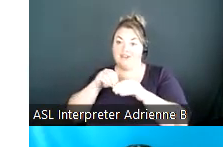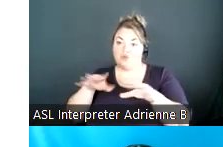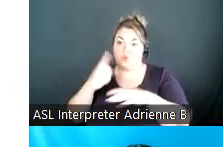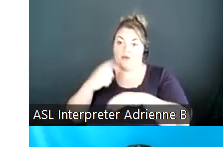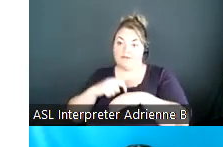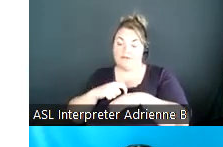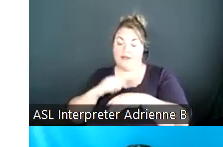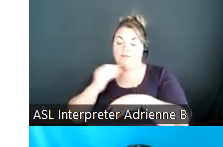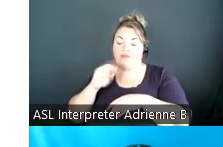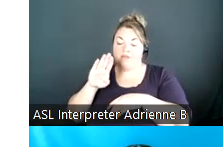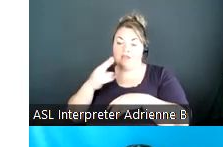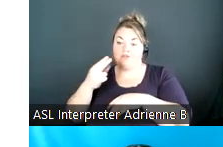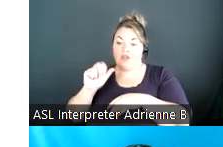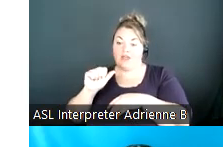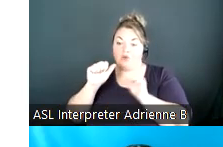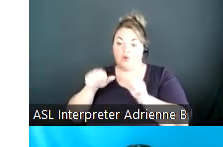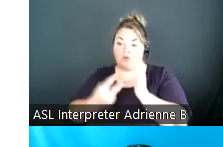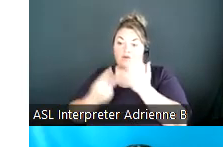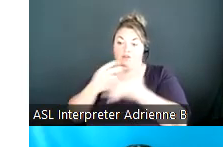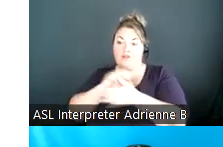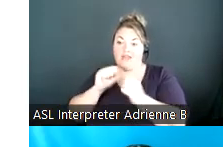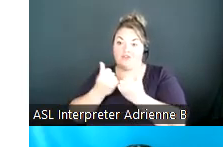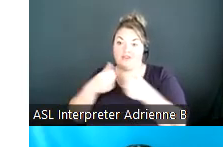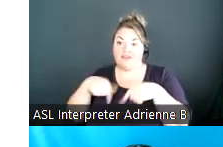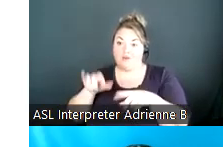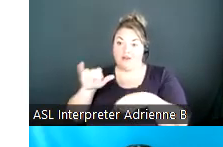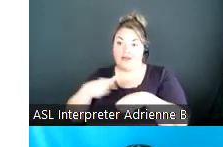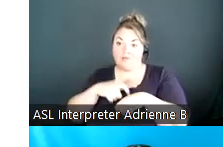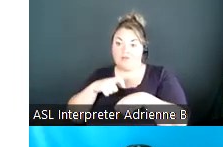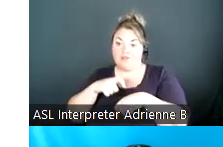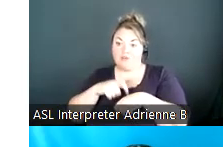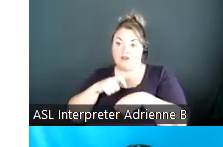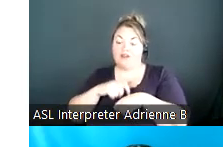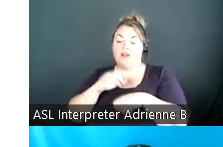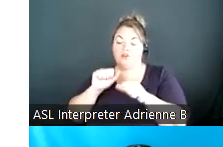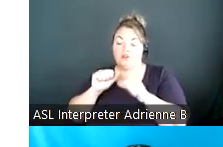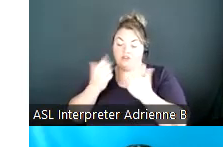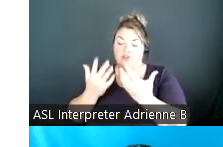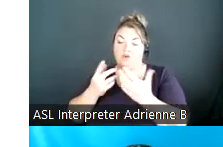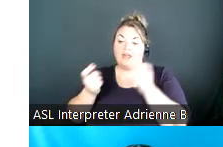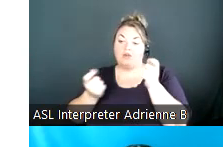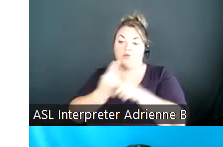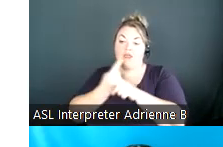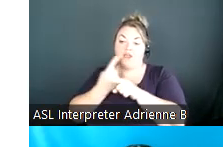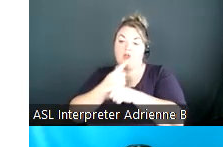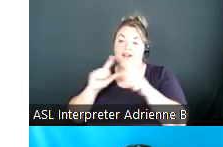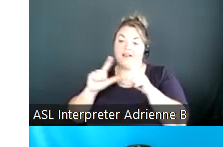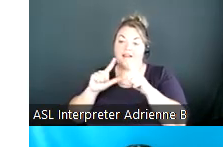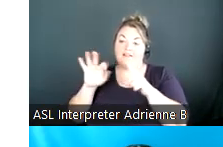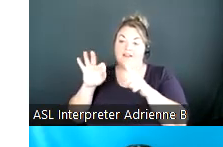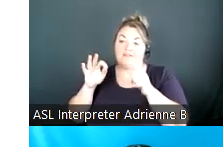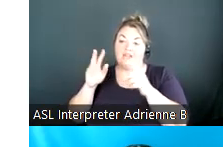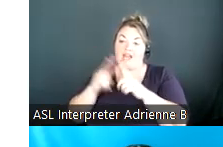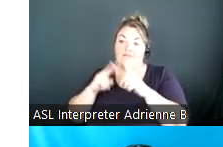BHA may review the agency during that provisional period and would issue a regular license if the applicant has